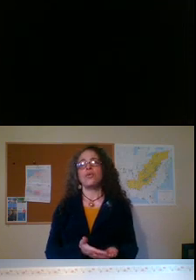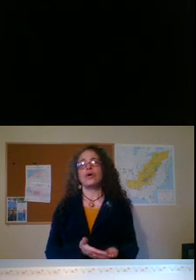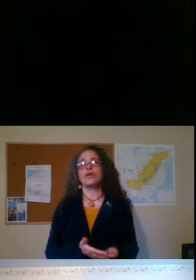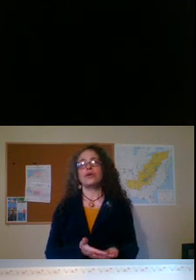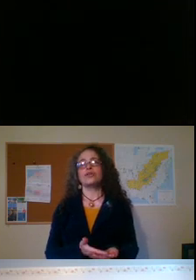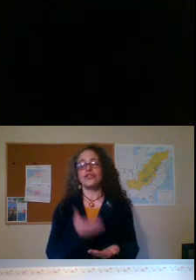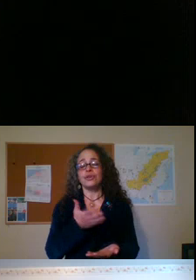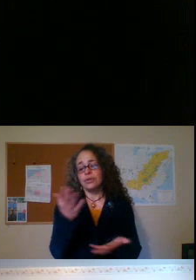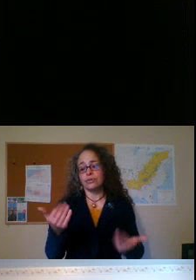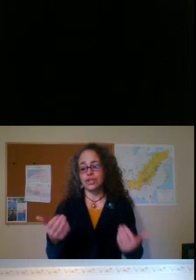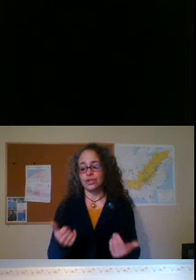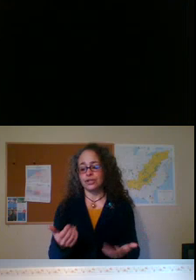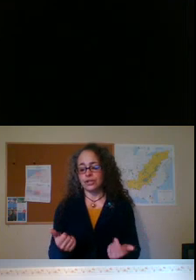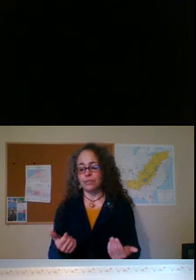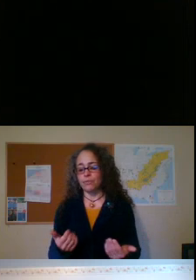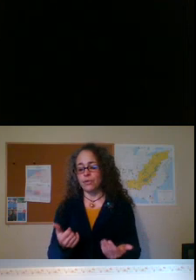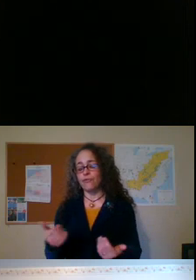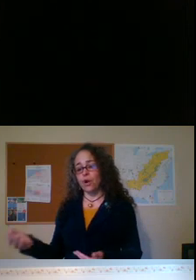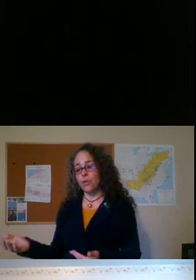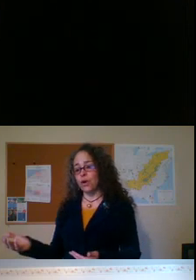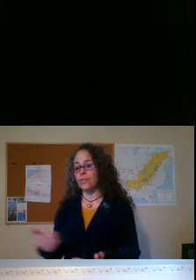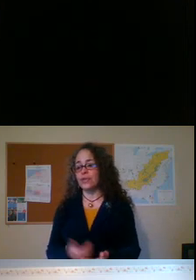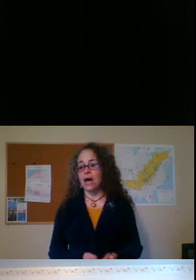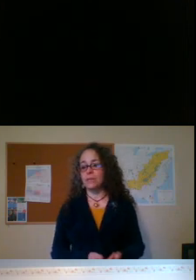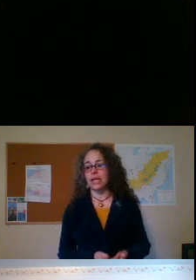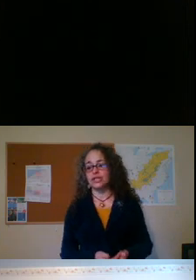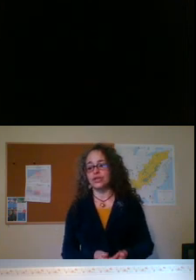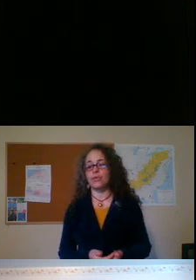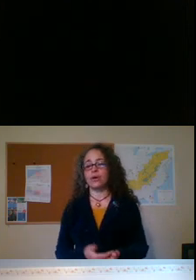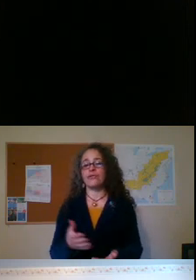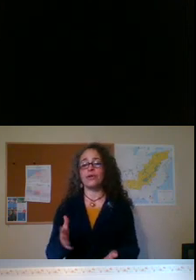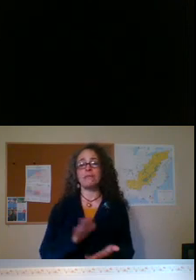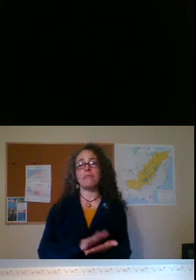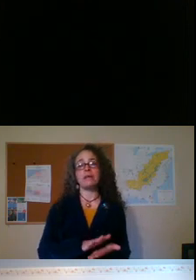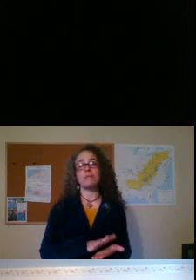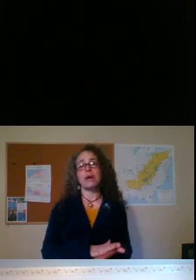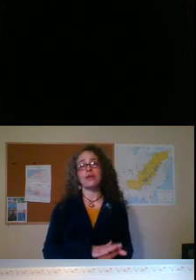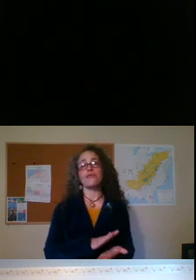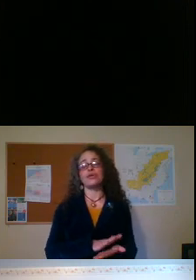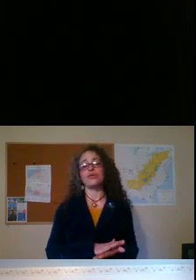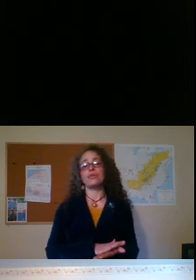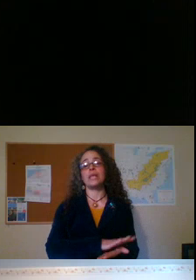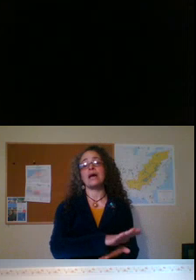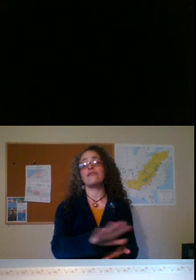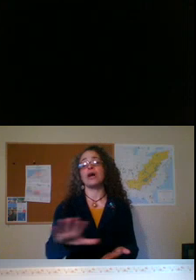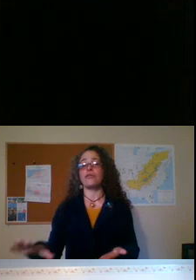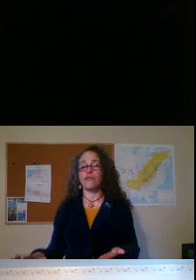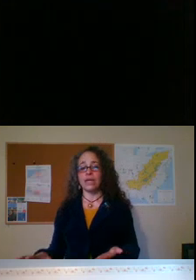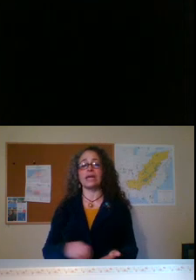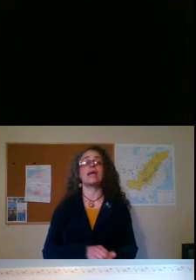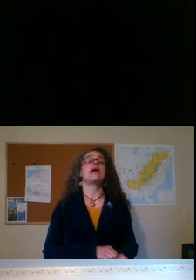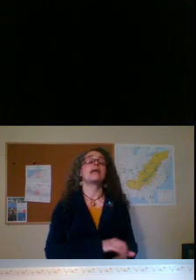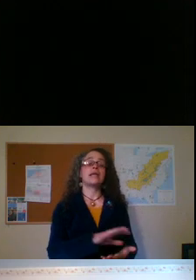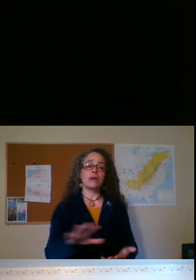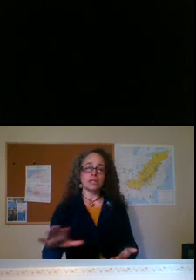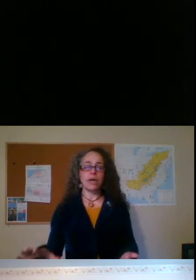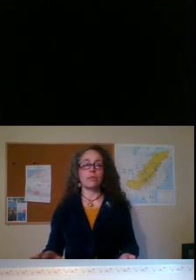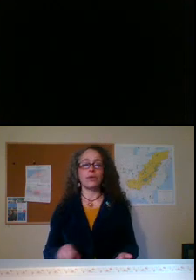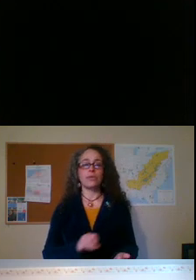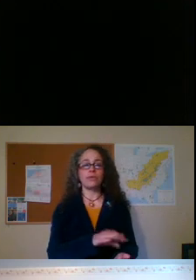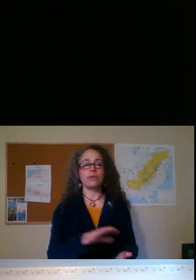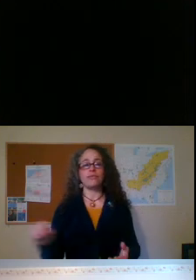application you should move forward with the application, or if it might be better for you to apply for other funding. And